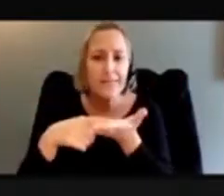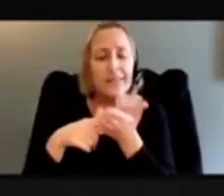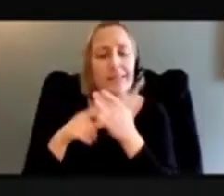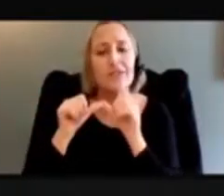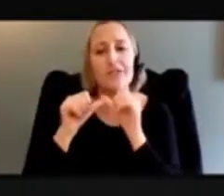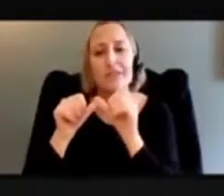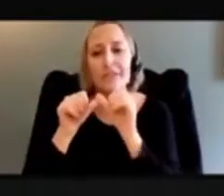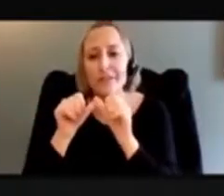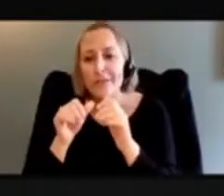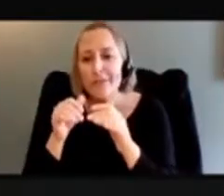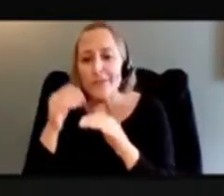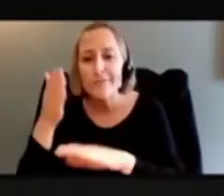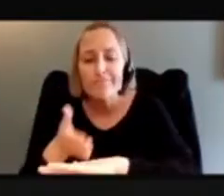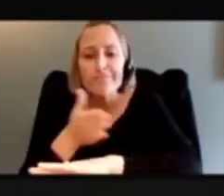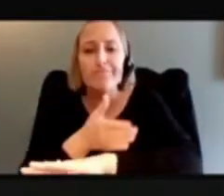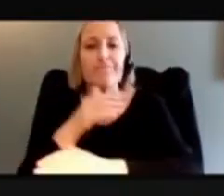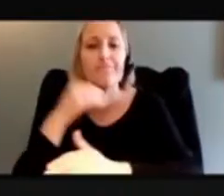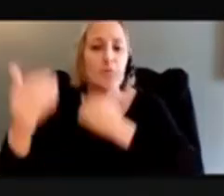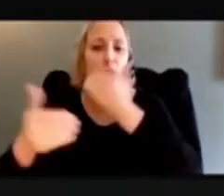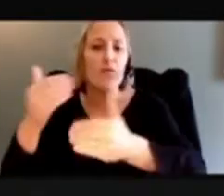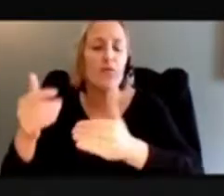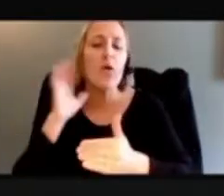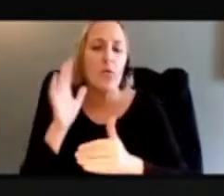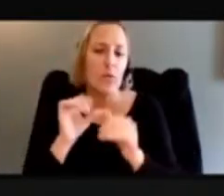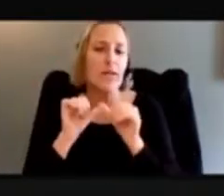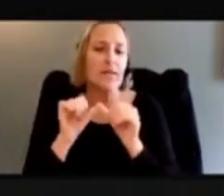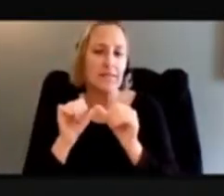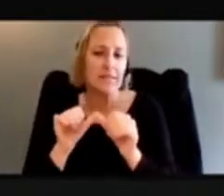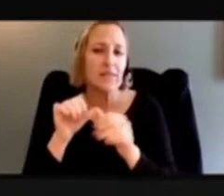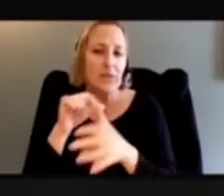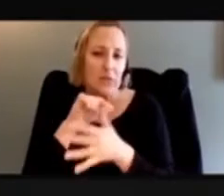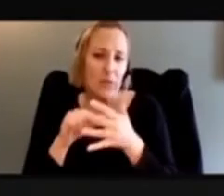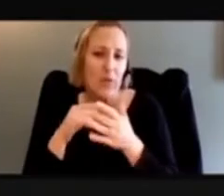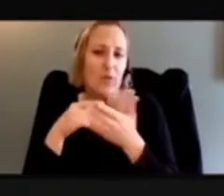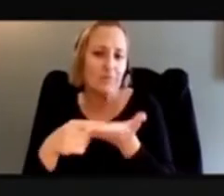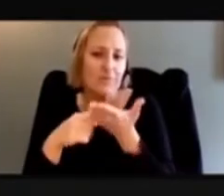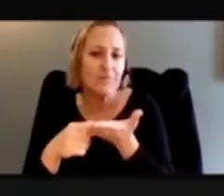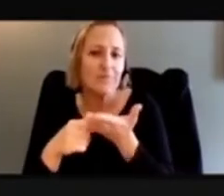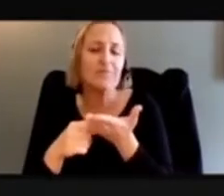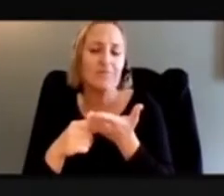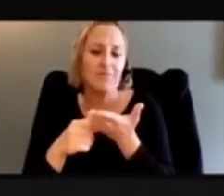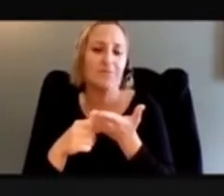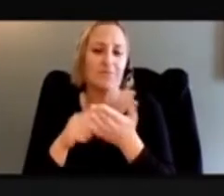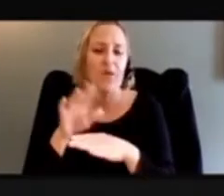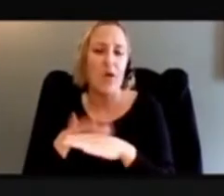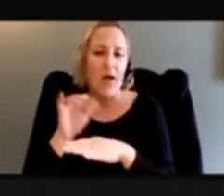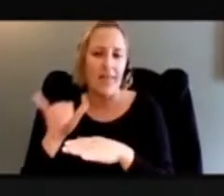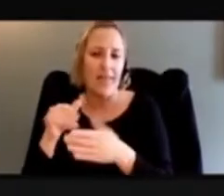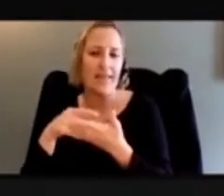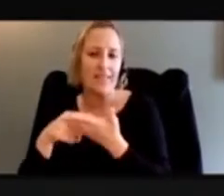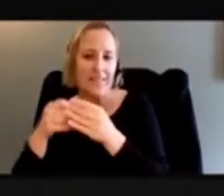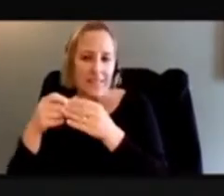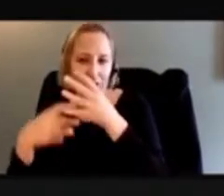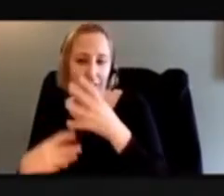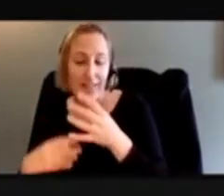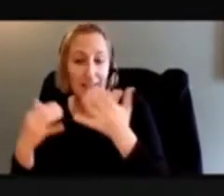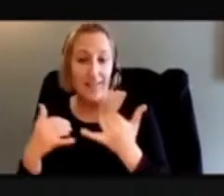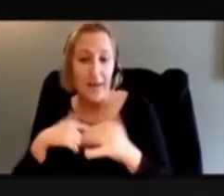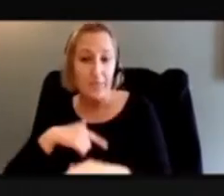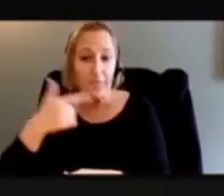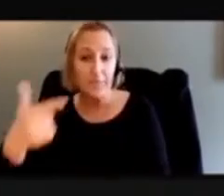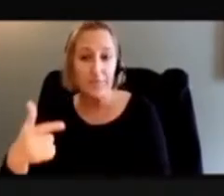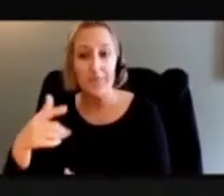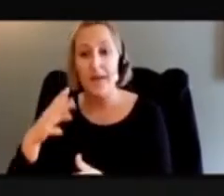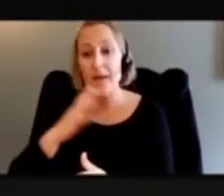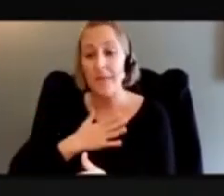move forward. And we will continue those conversations on the Health Literacy Solution Center and on the discussion list. Now I'd like to turn it over to